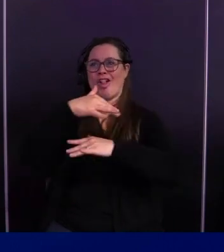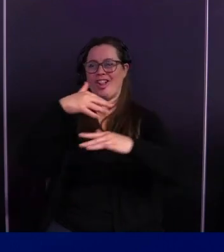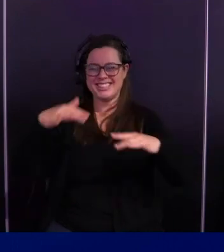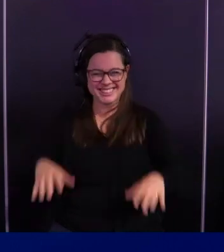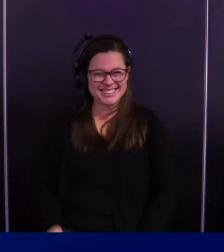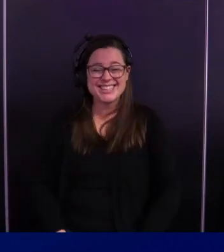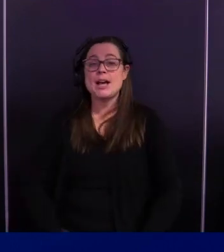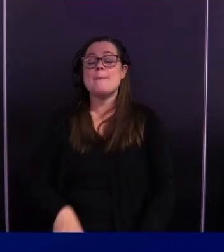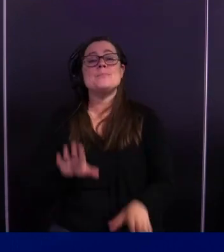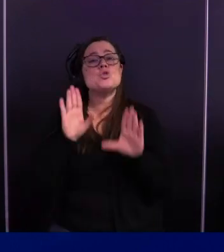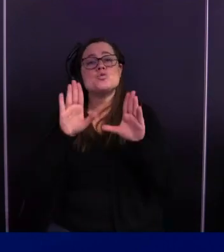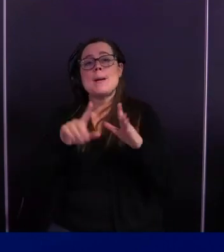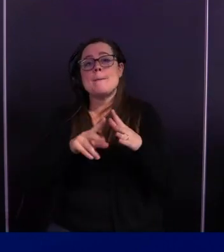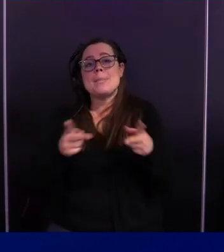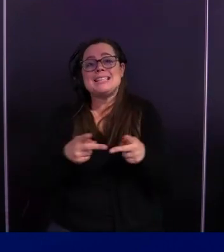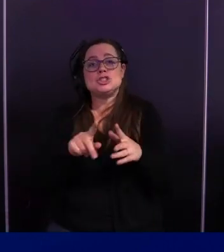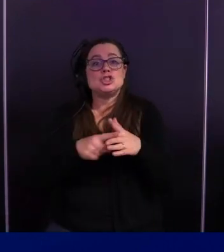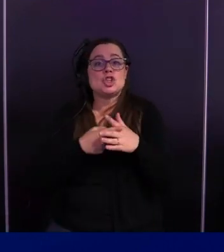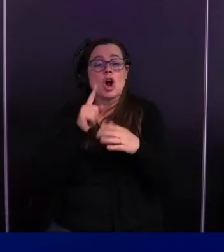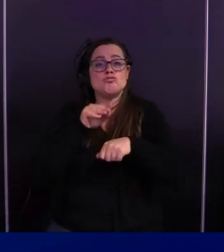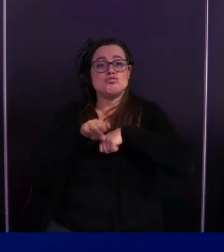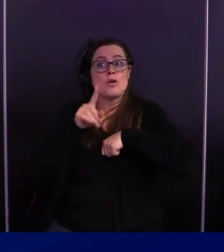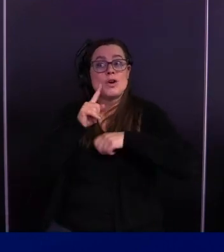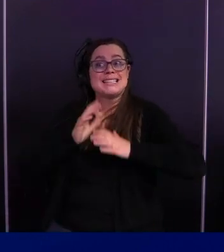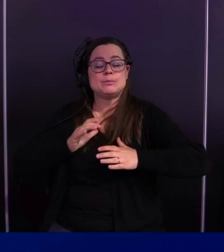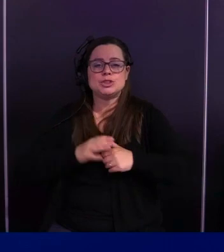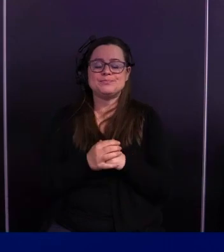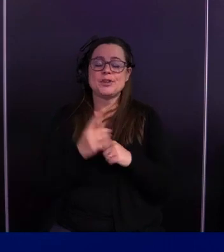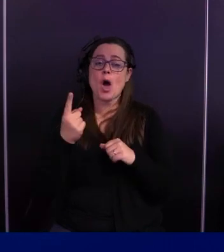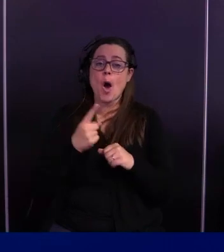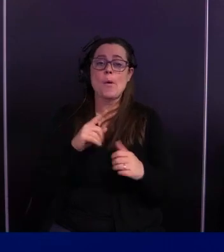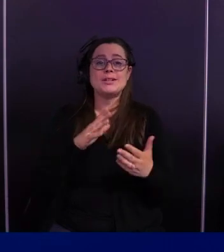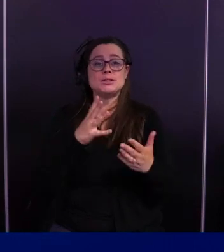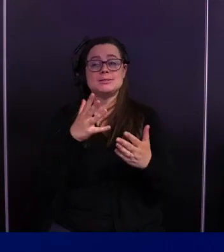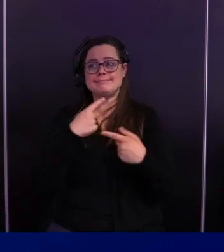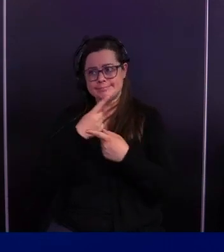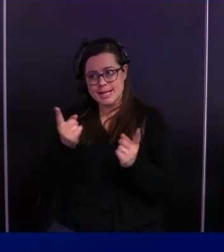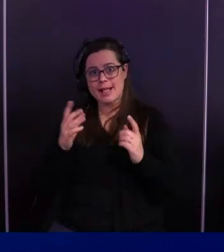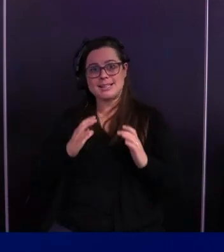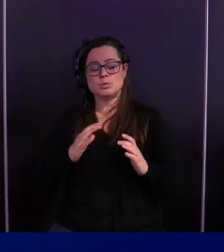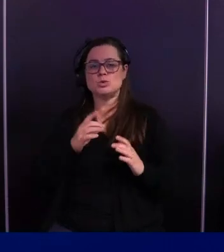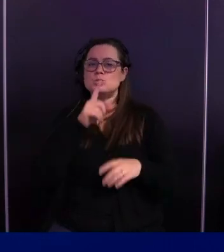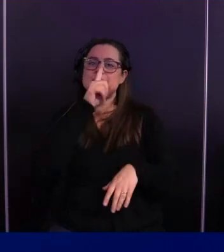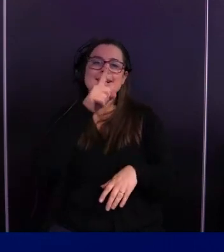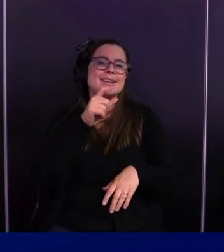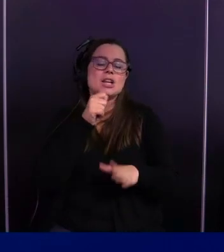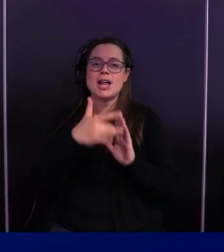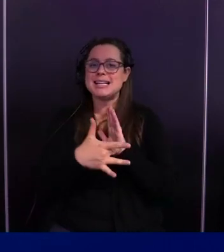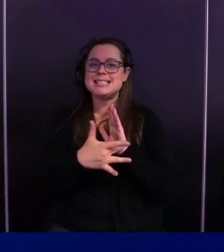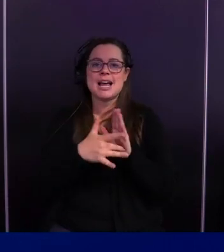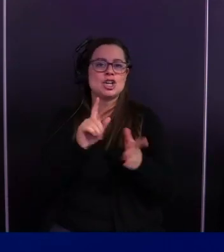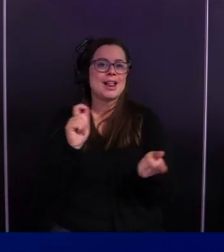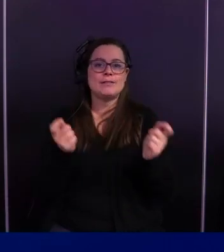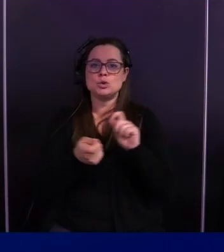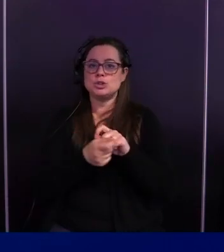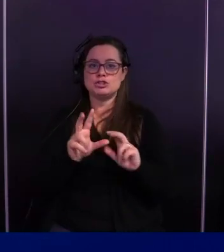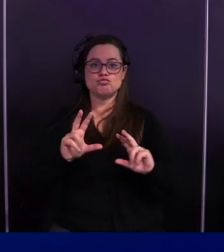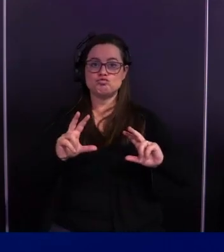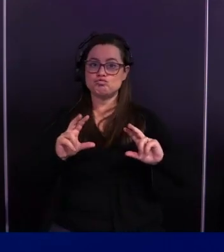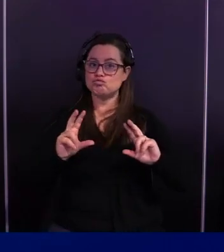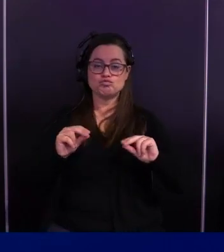that's a great starting point. I guess what I always like to say to customers is that this is actually not a technical evolution. This